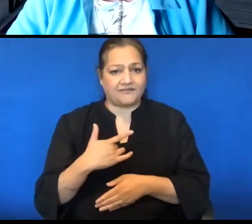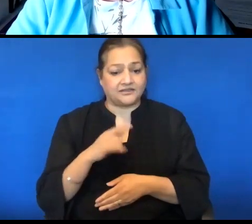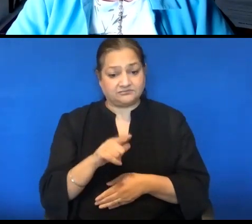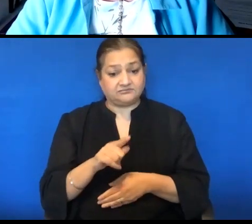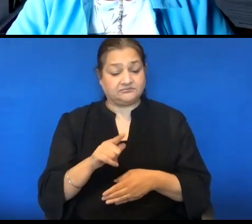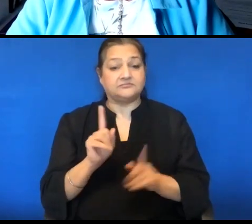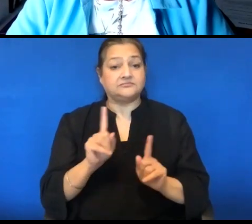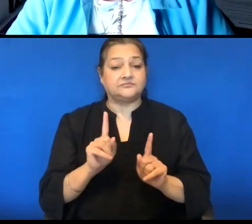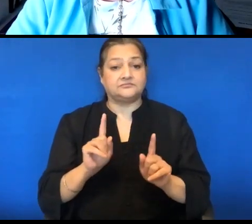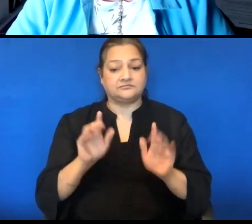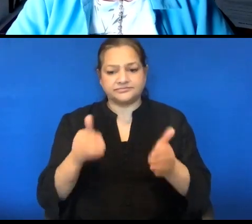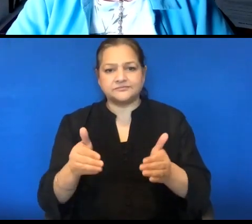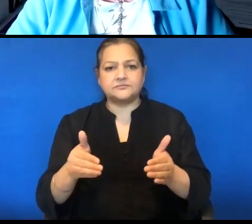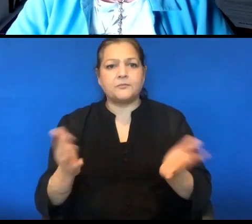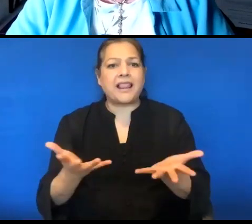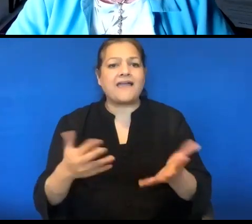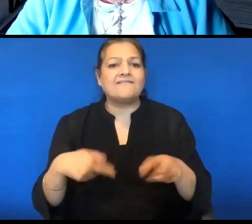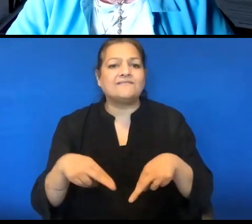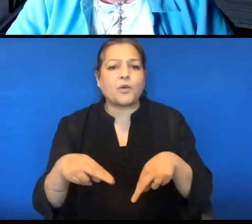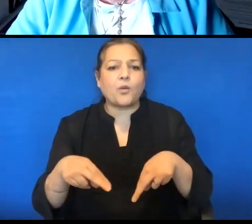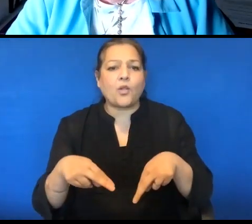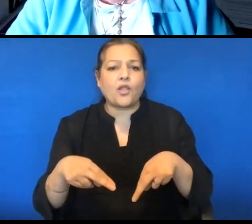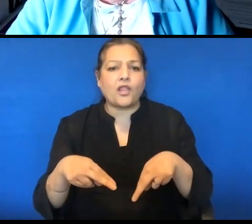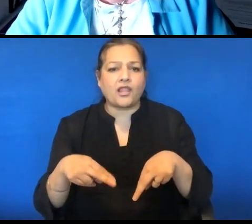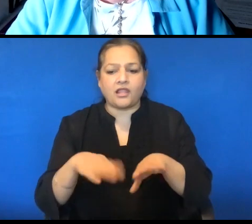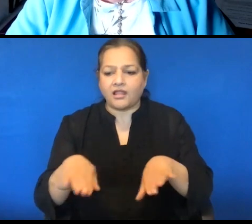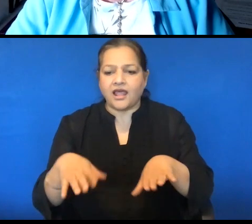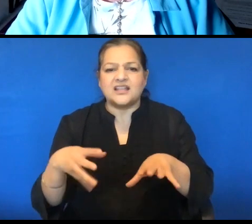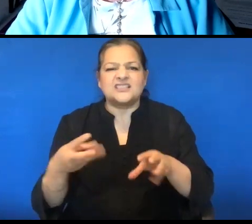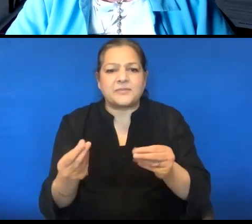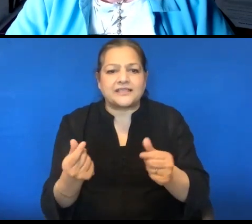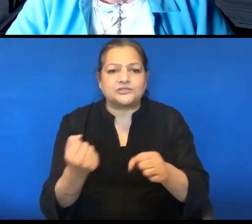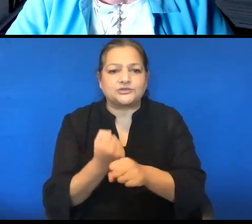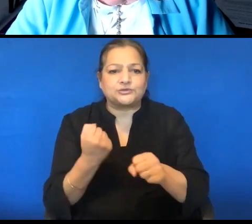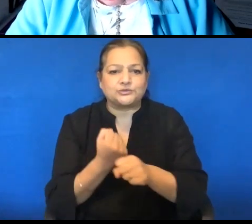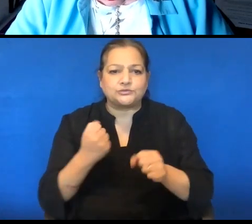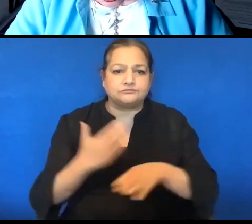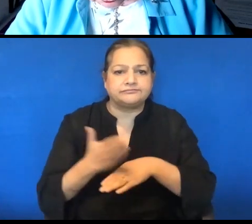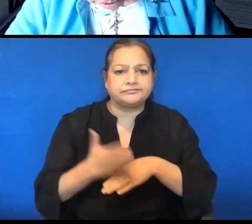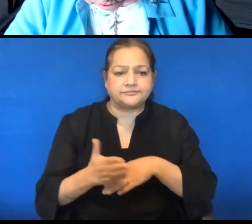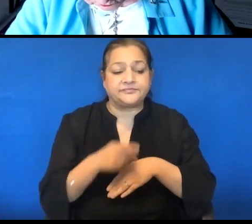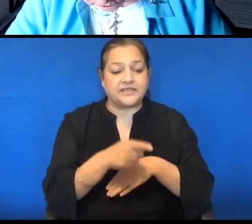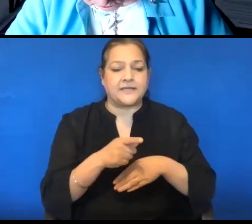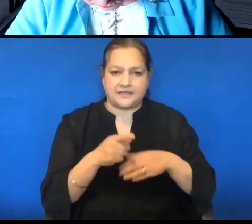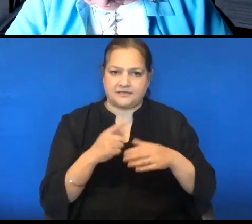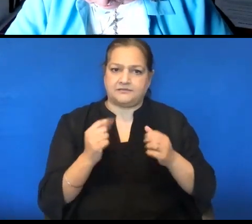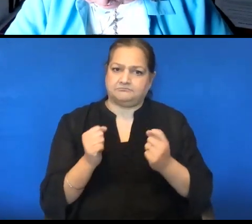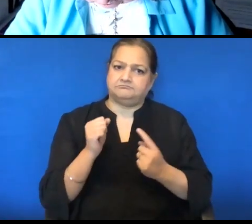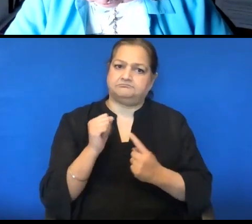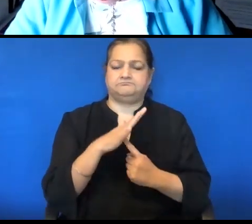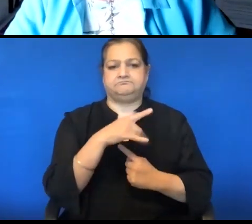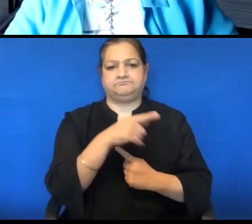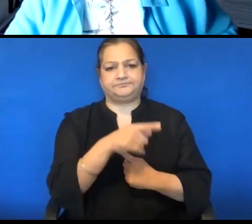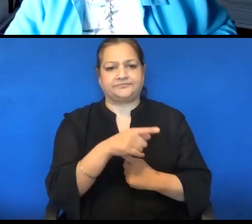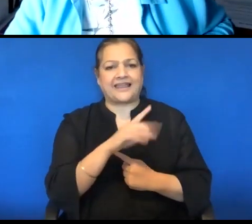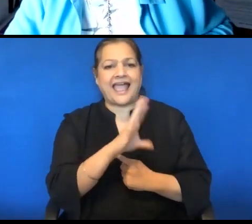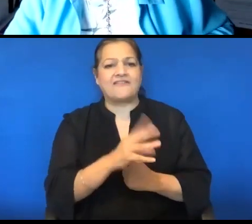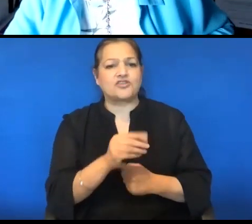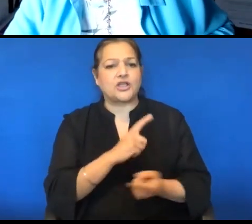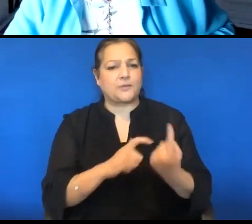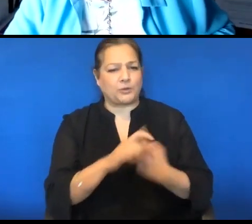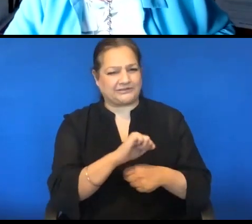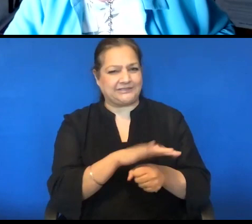do. And she was passionate about that. And, you know, she's very big in the African community locally. And she saw that